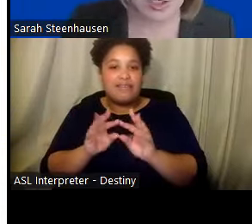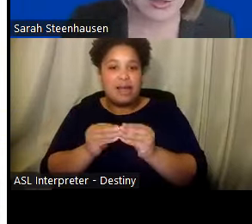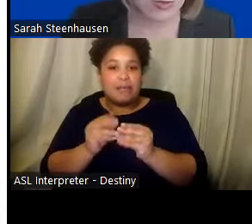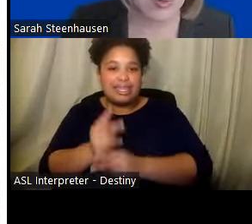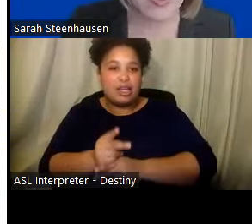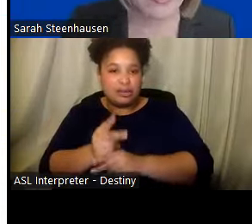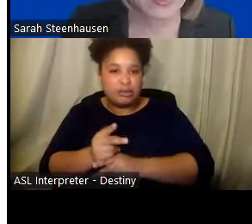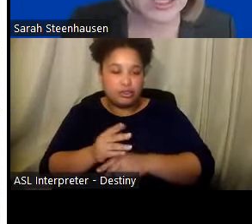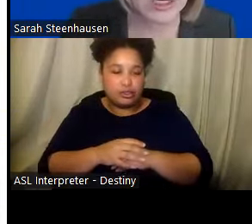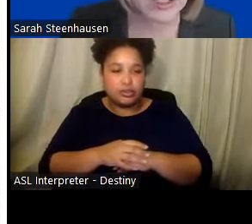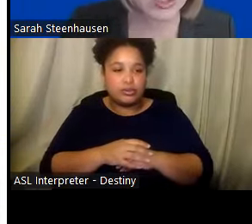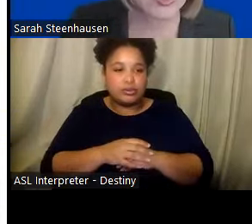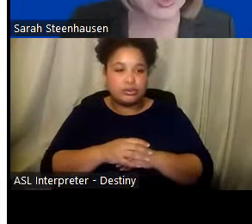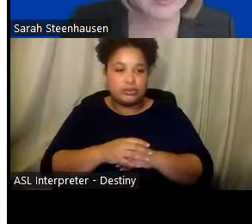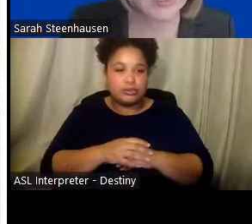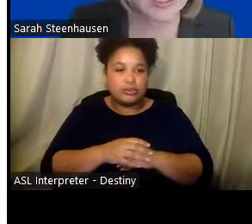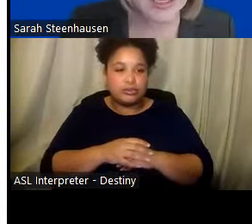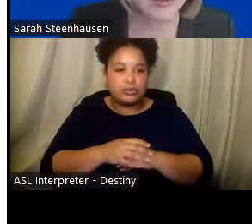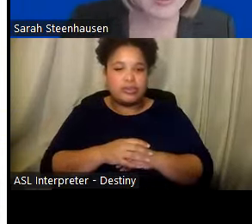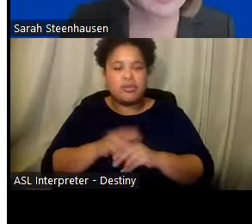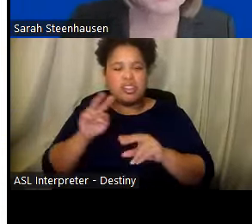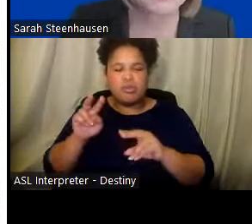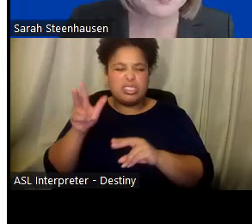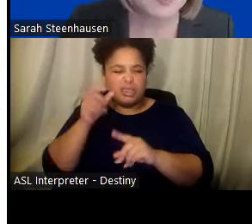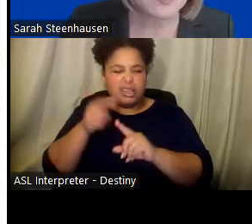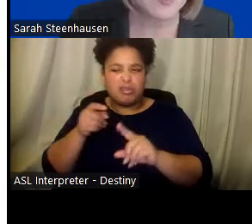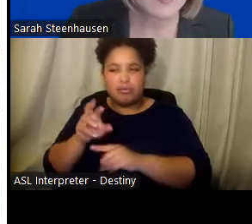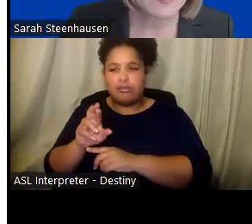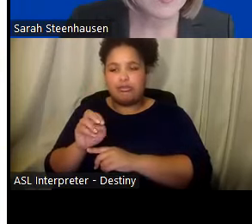to hearing more about that from Renita in just a moment. Next slide, please.